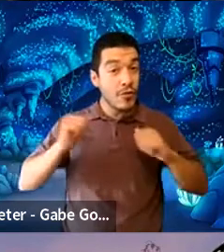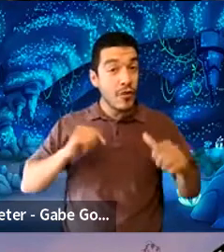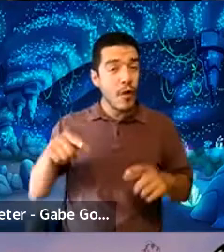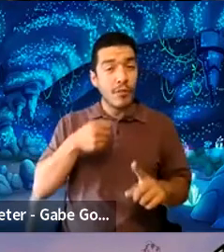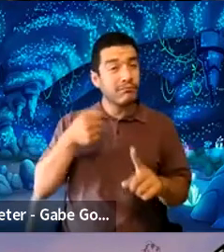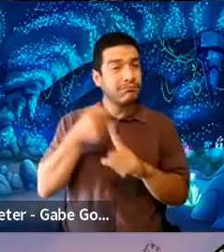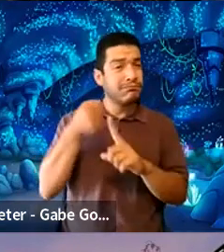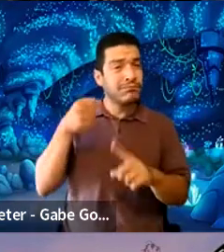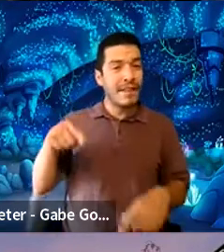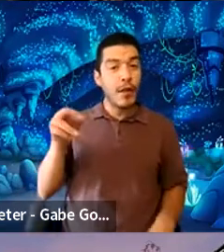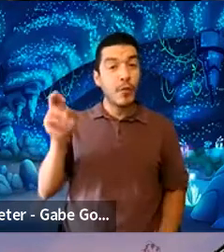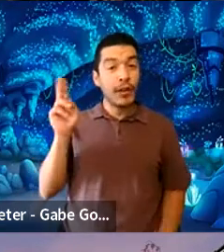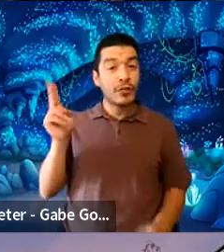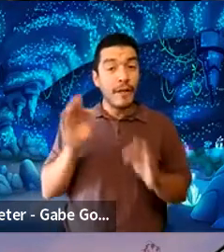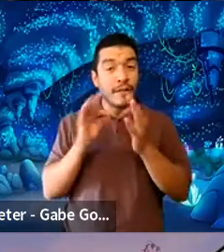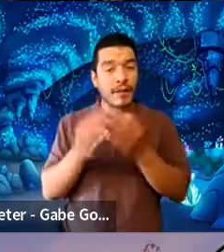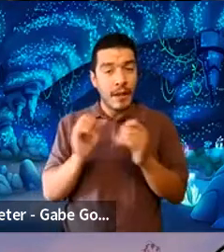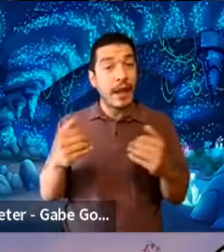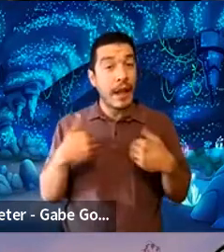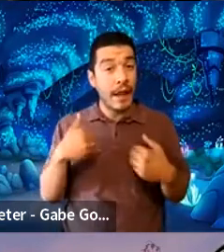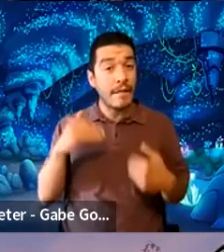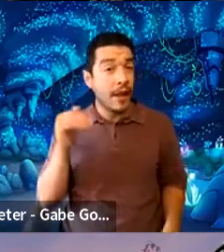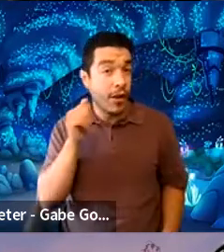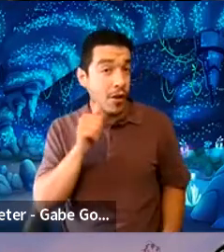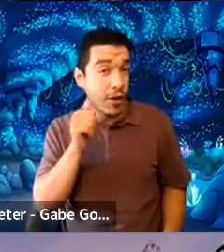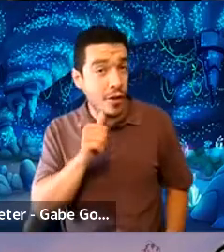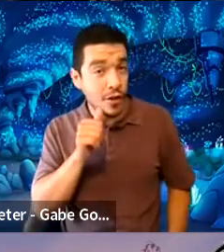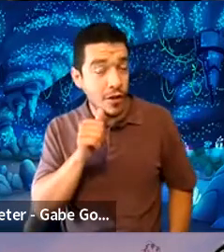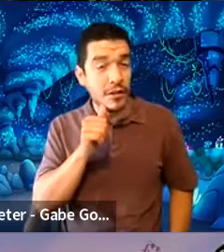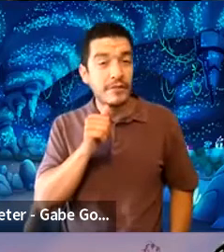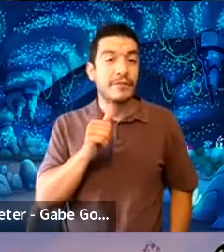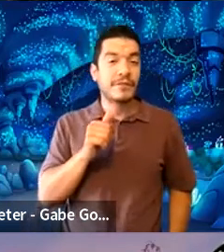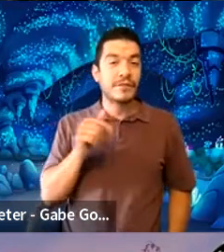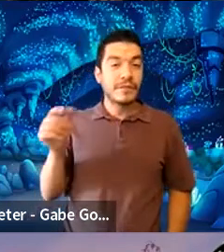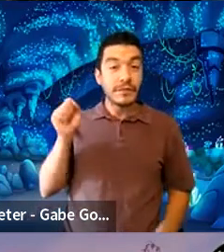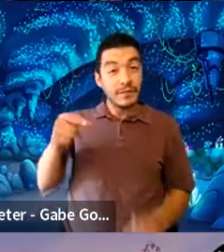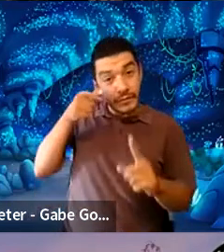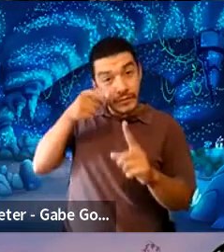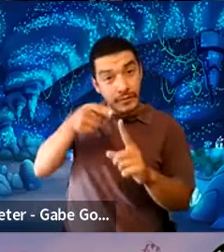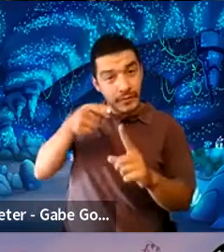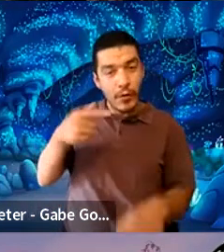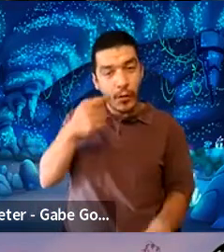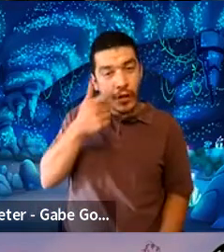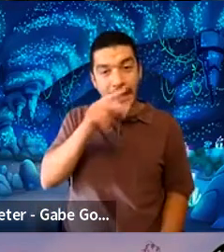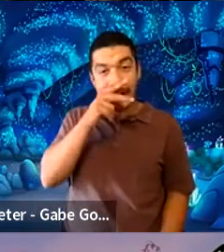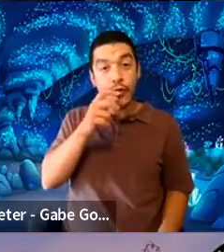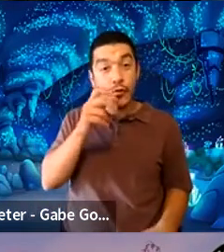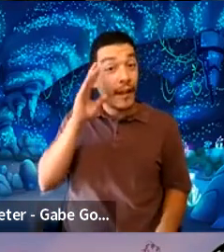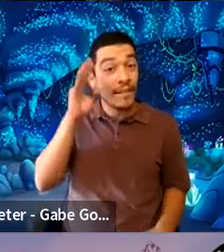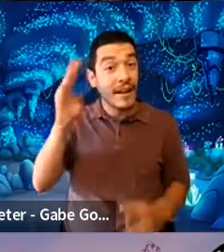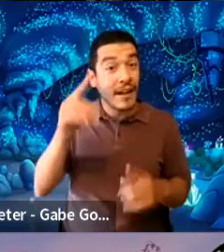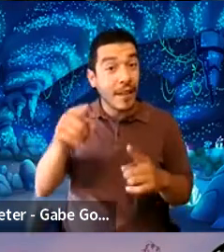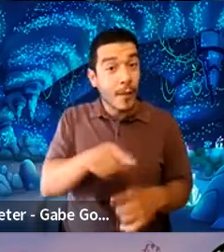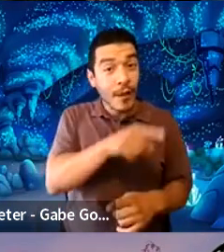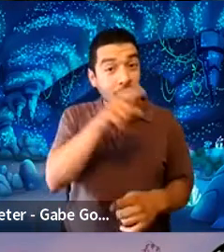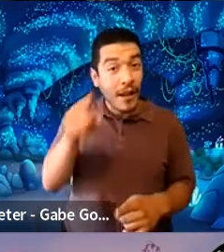this prehistoric family could have a little girl at the center of it, and she could be the kid who invented the wheel, and she could be